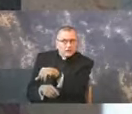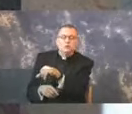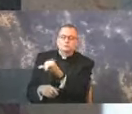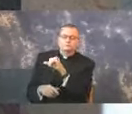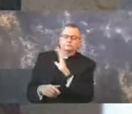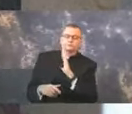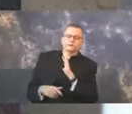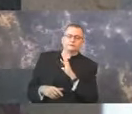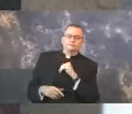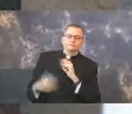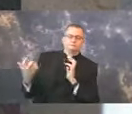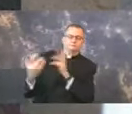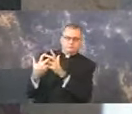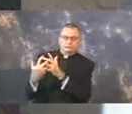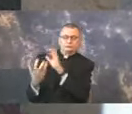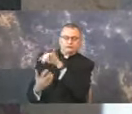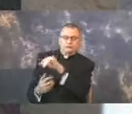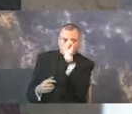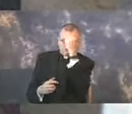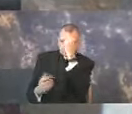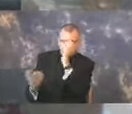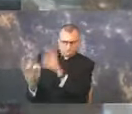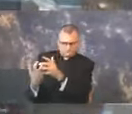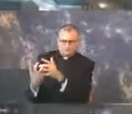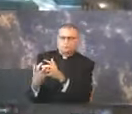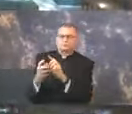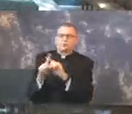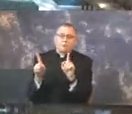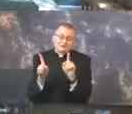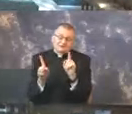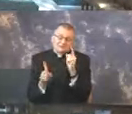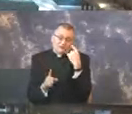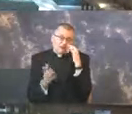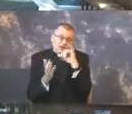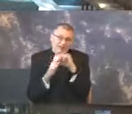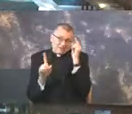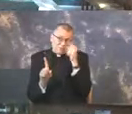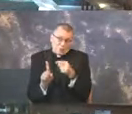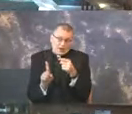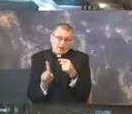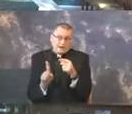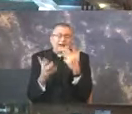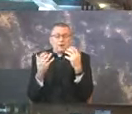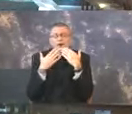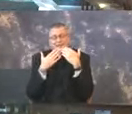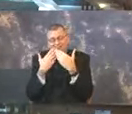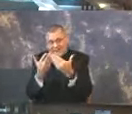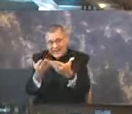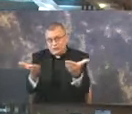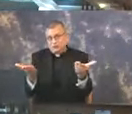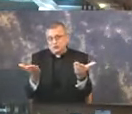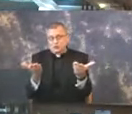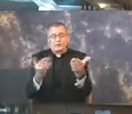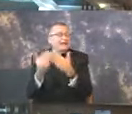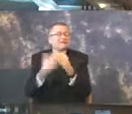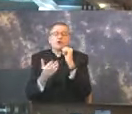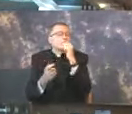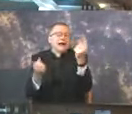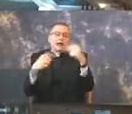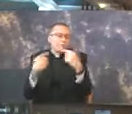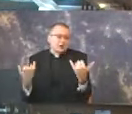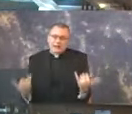guidance. But all the more for that reason, I thank all of you who, even if you're not physically here,